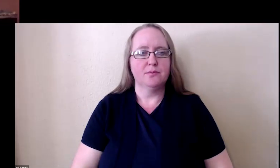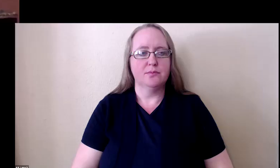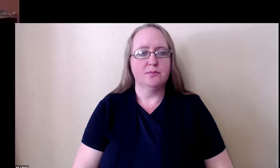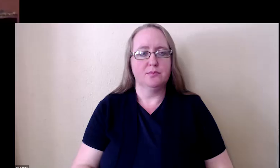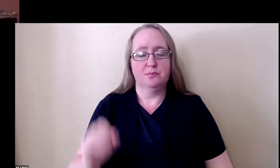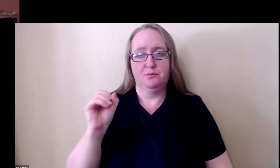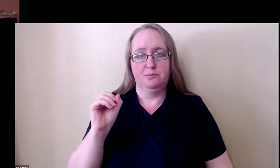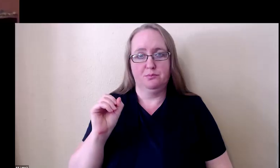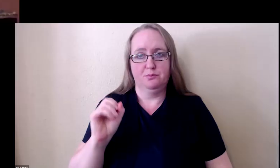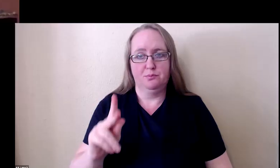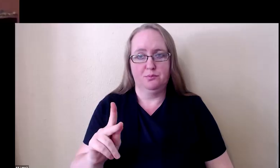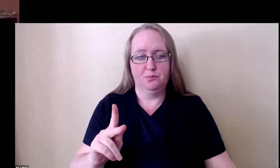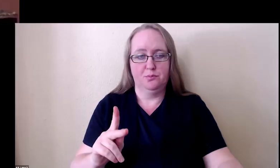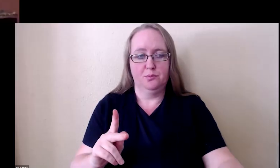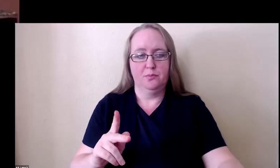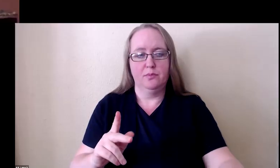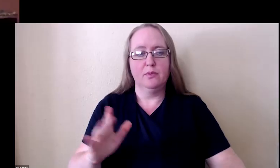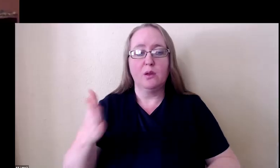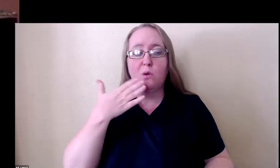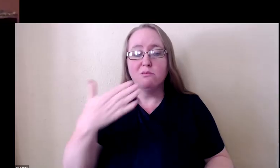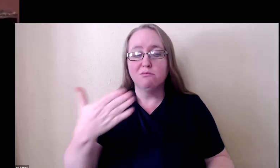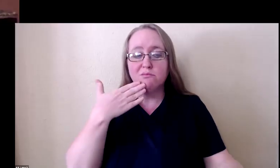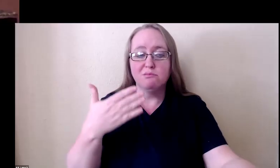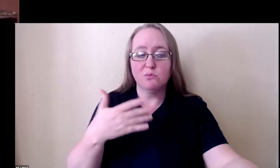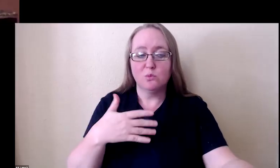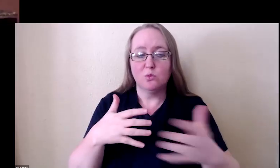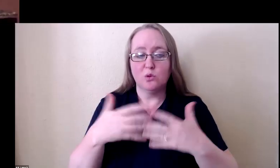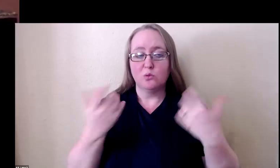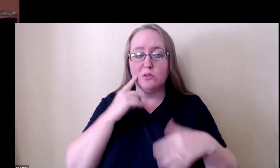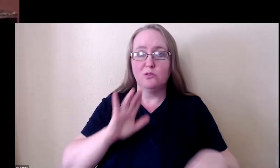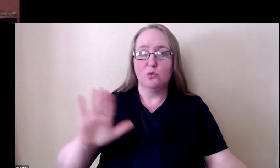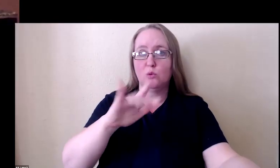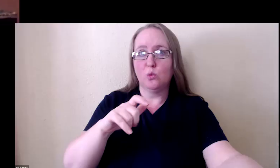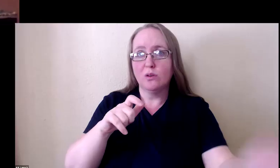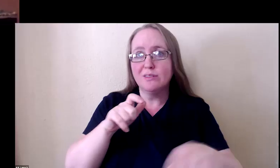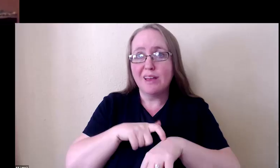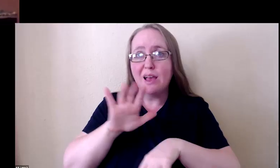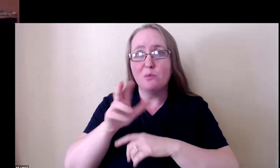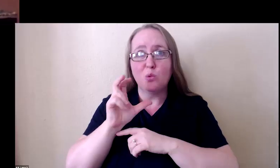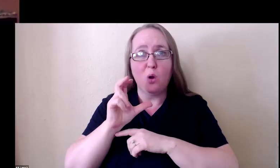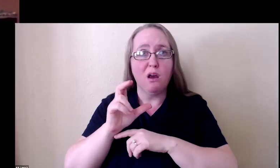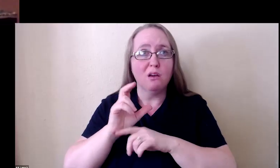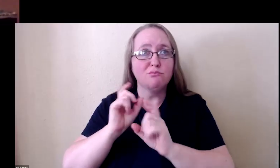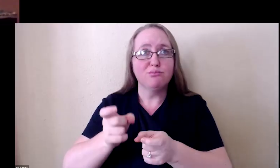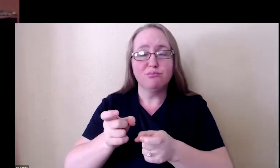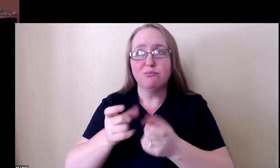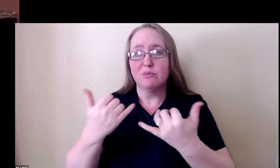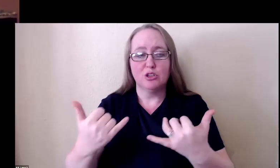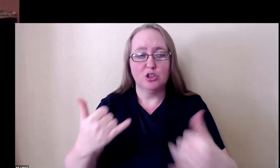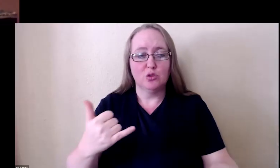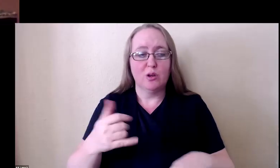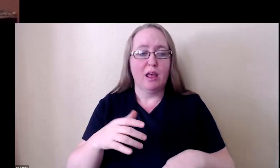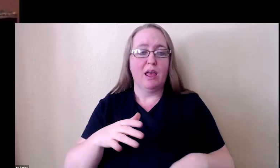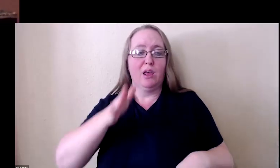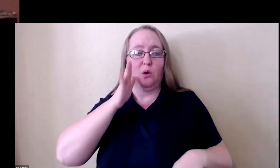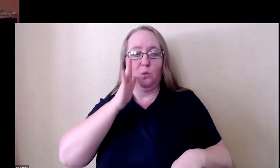Okay. Well, thank you all so much for your time and your input today. We appreciate it. And there will be